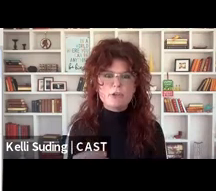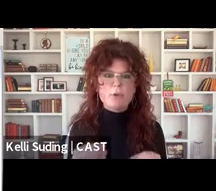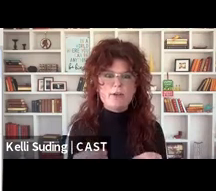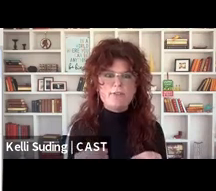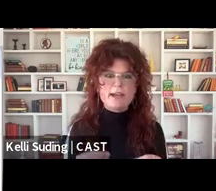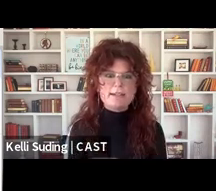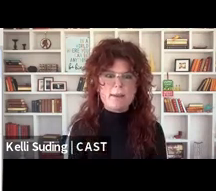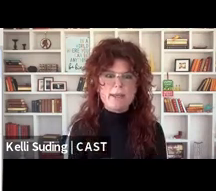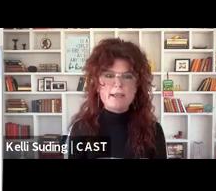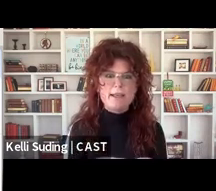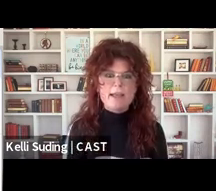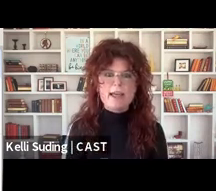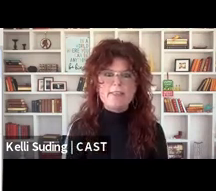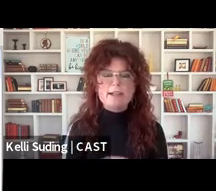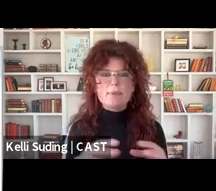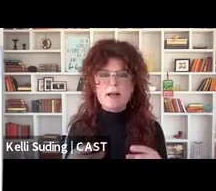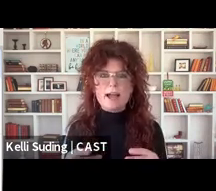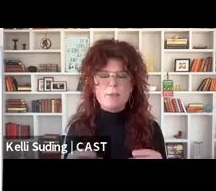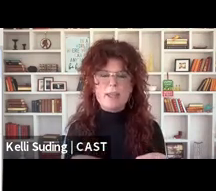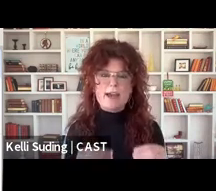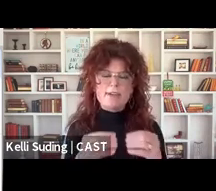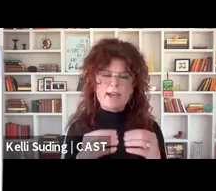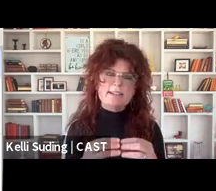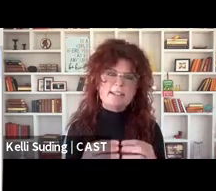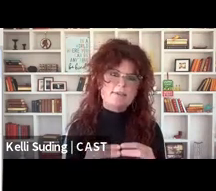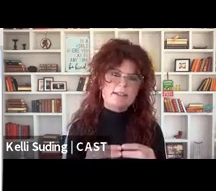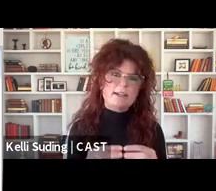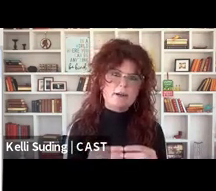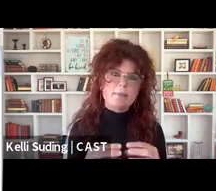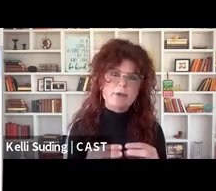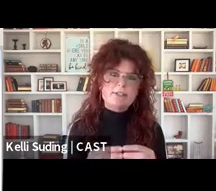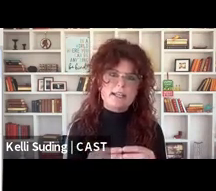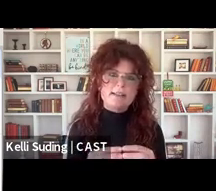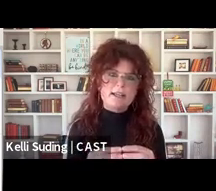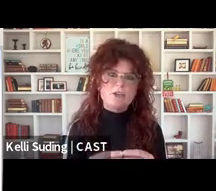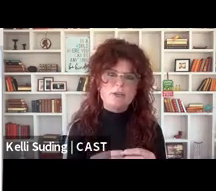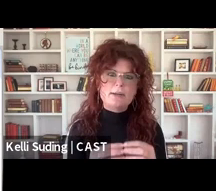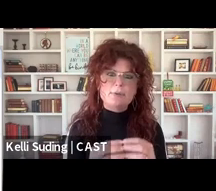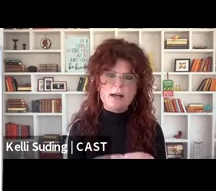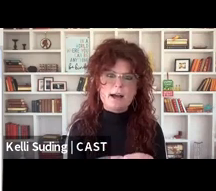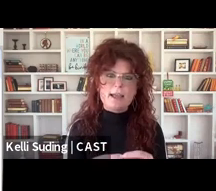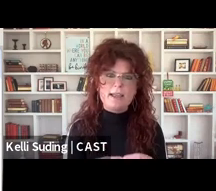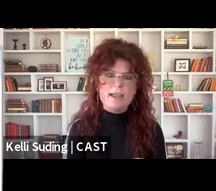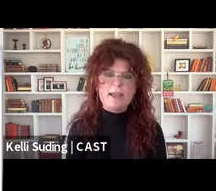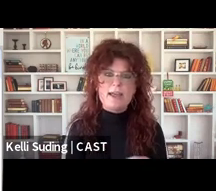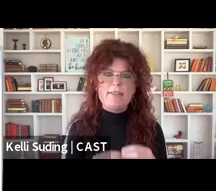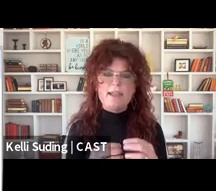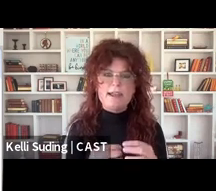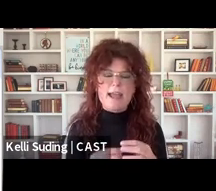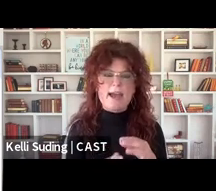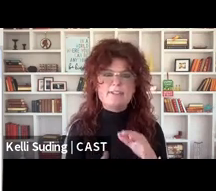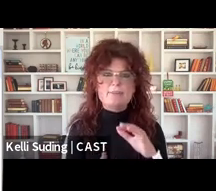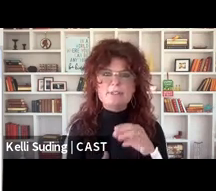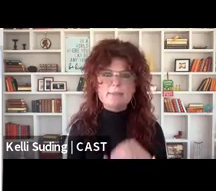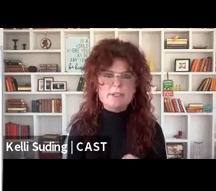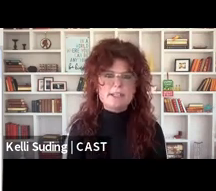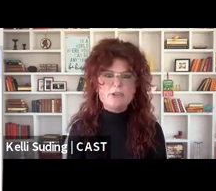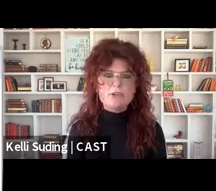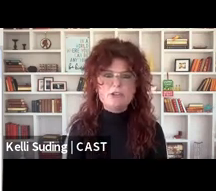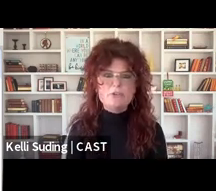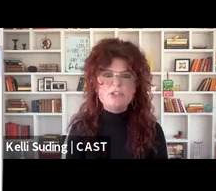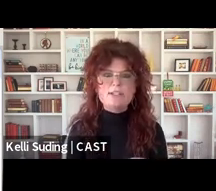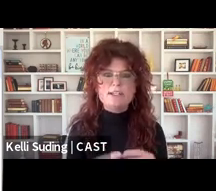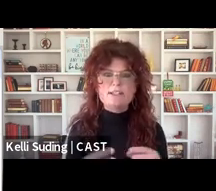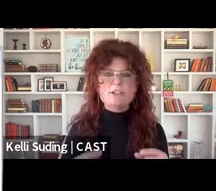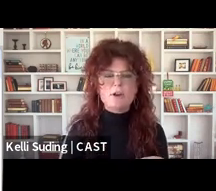foundational overview of that topic, and then apply. We have activities that are built in that you can apply, and then have some templates